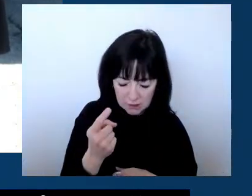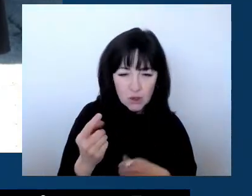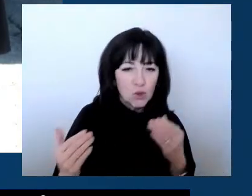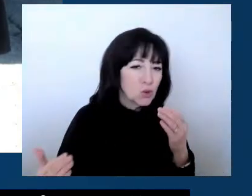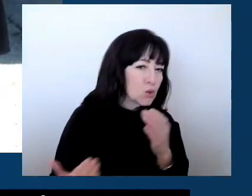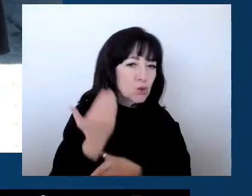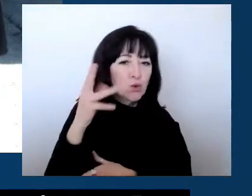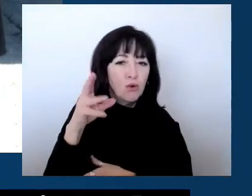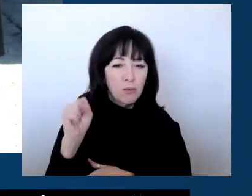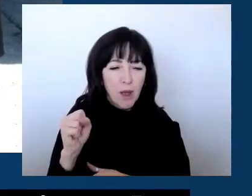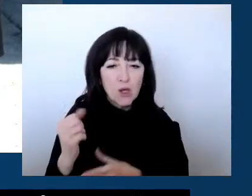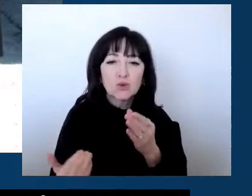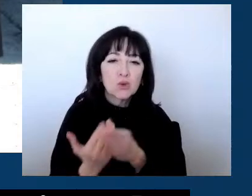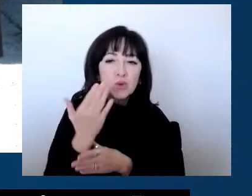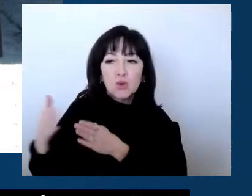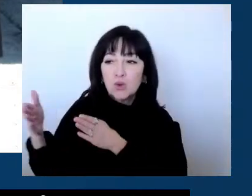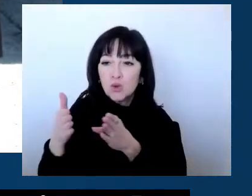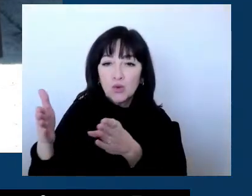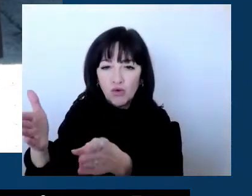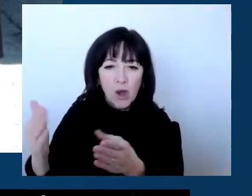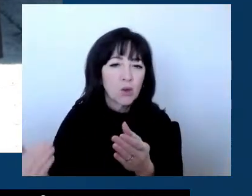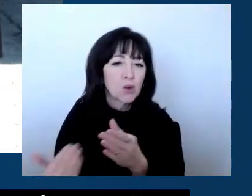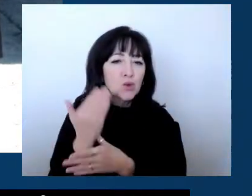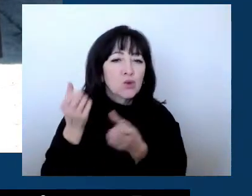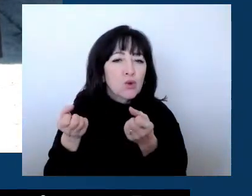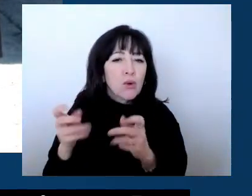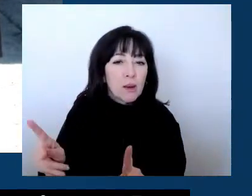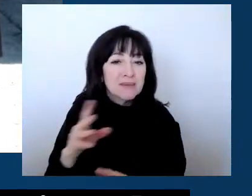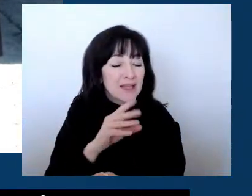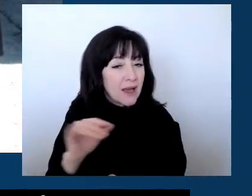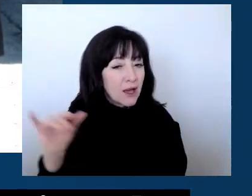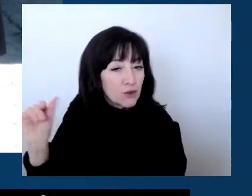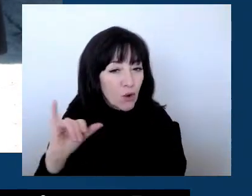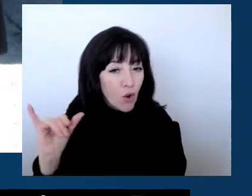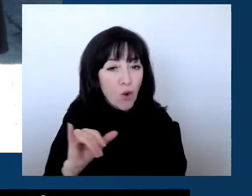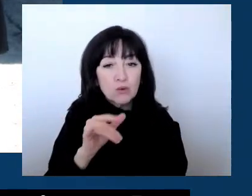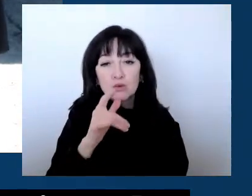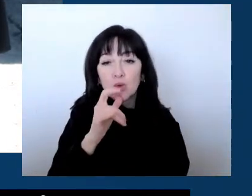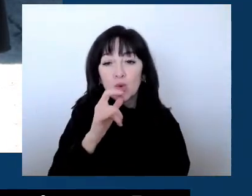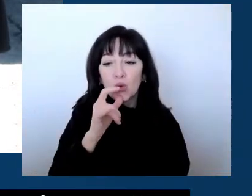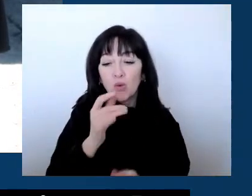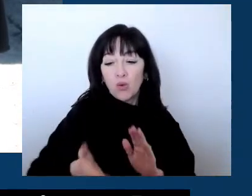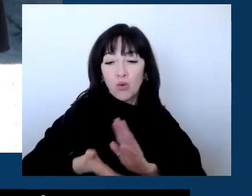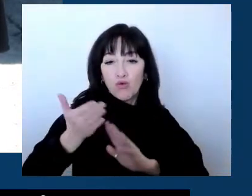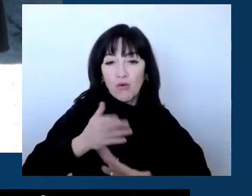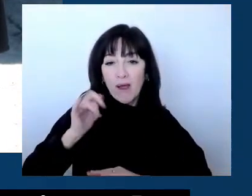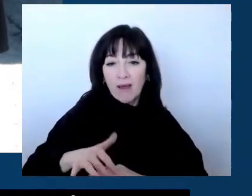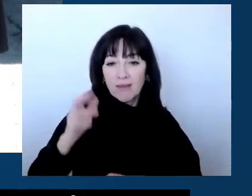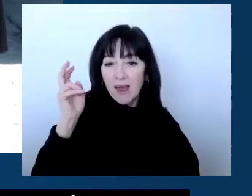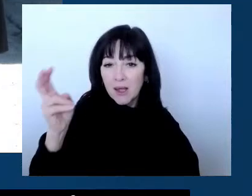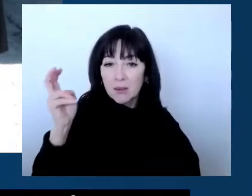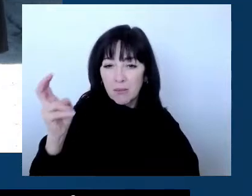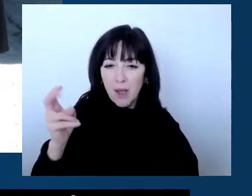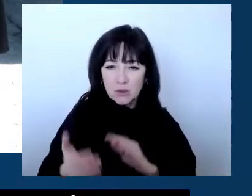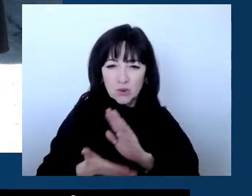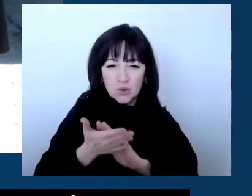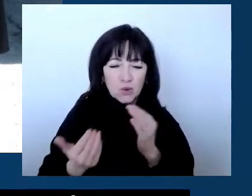new opportunities, and new skills for a workforce that is transitioning to the future of